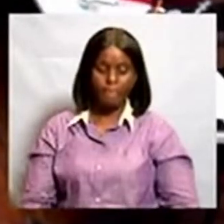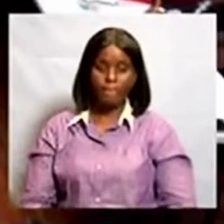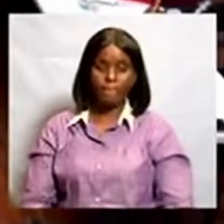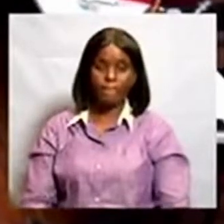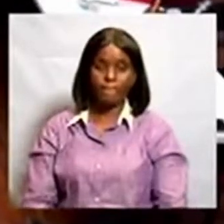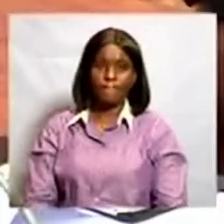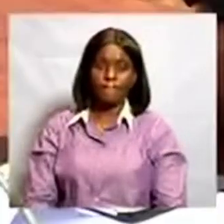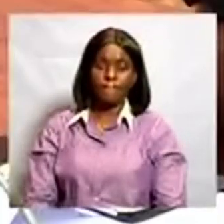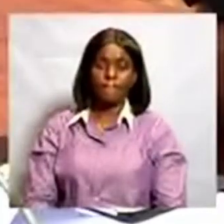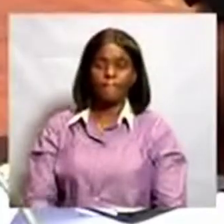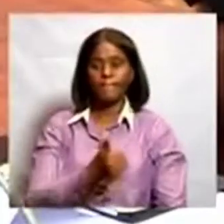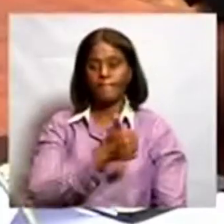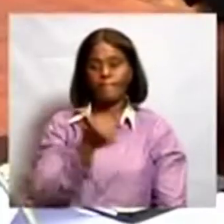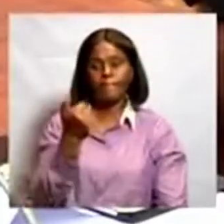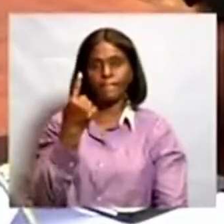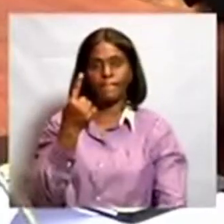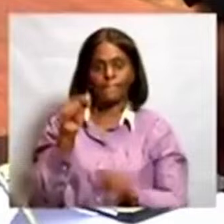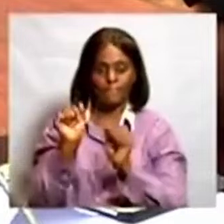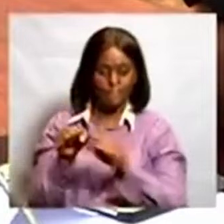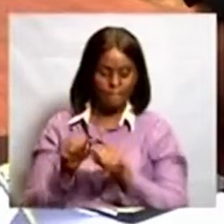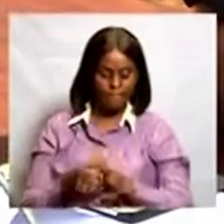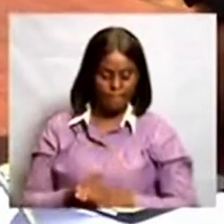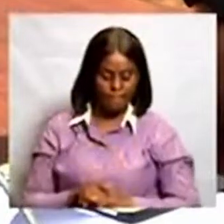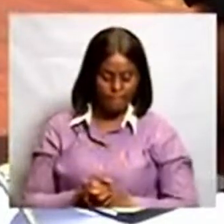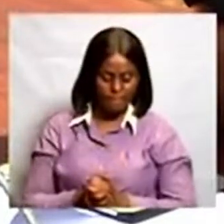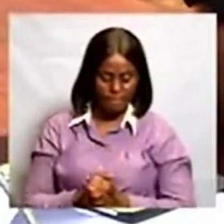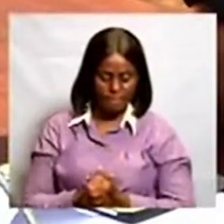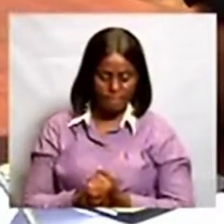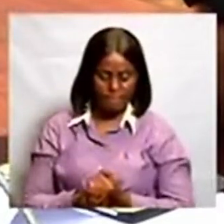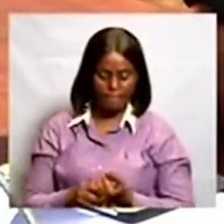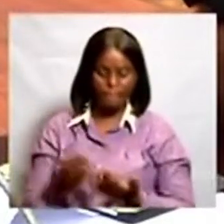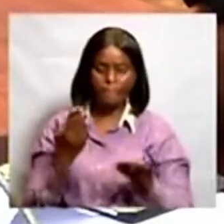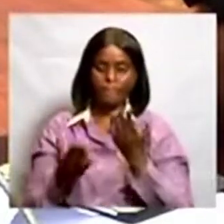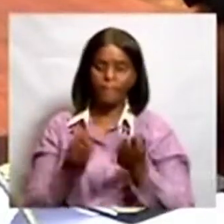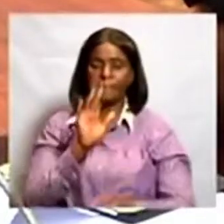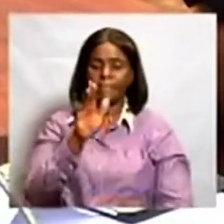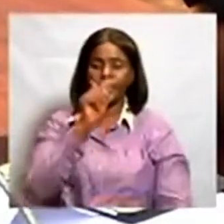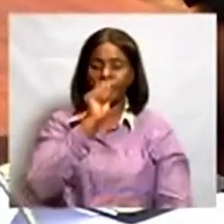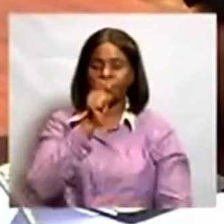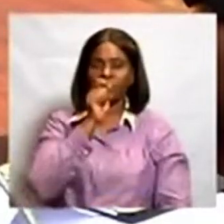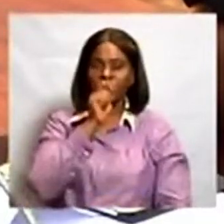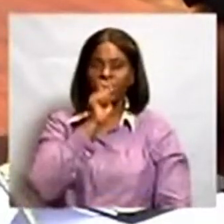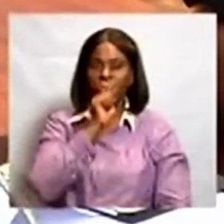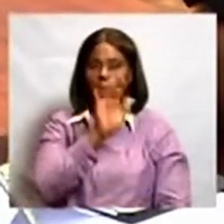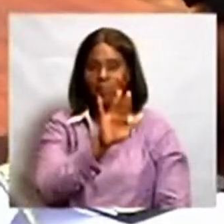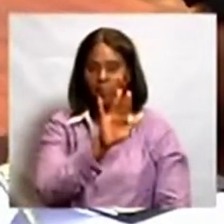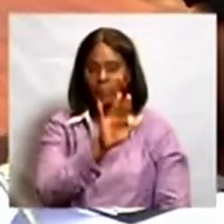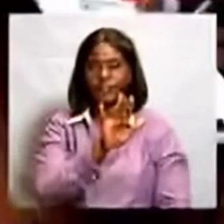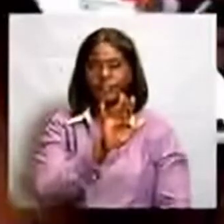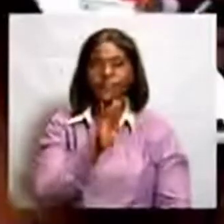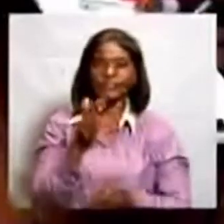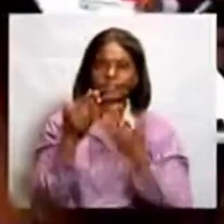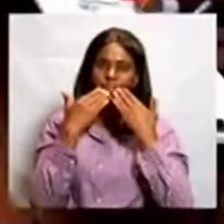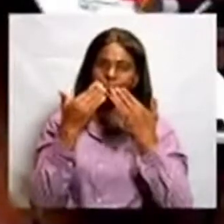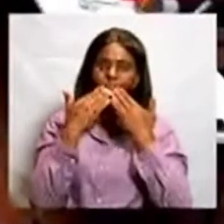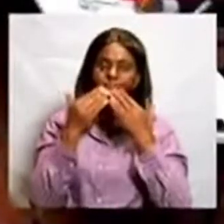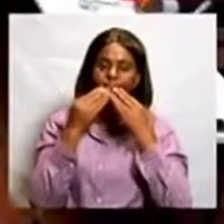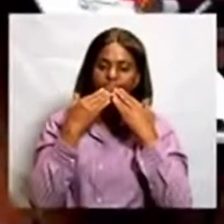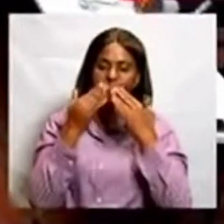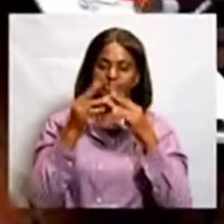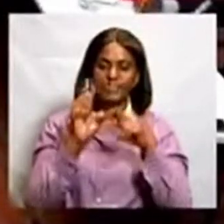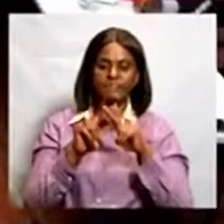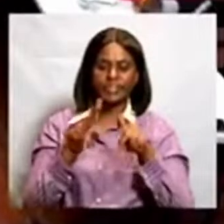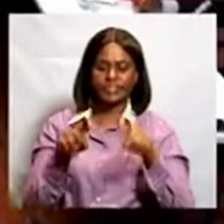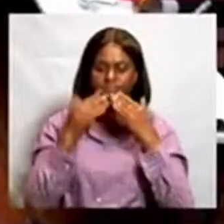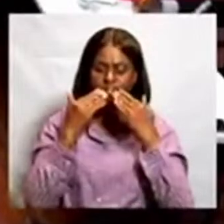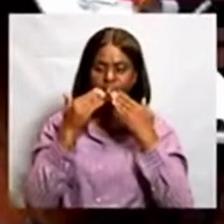You can take another one. Maybe your mic there. Yes. Okay. Thank you, Chair. Thank you,